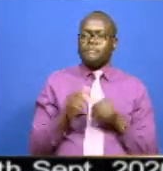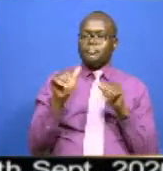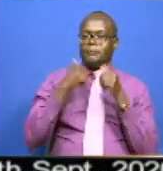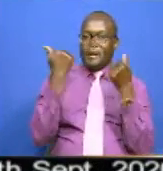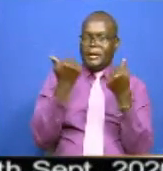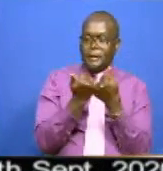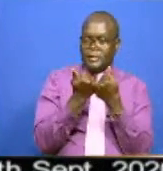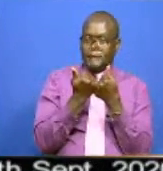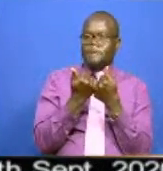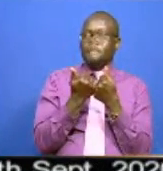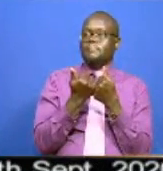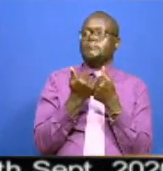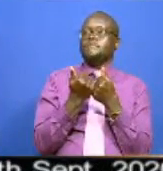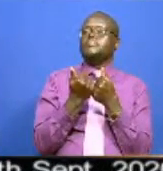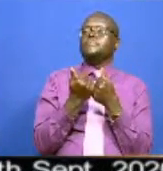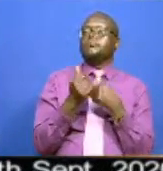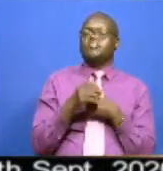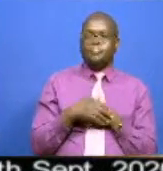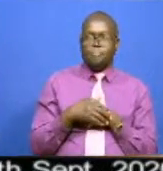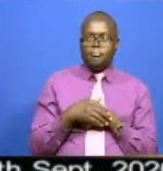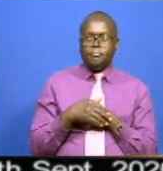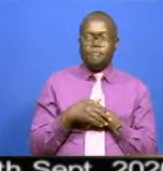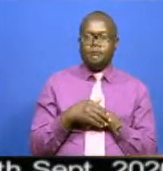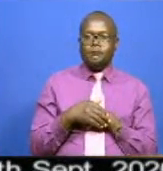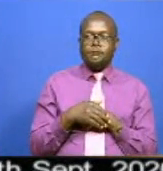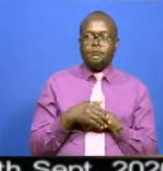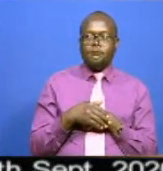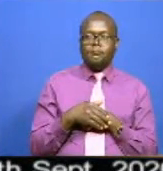agencies by acronym: